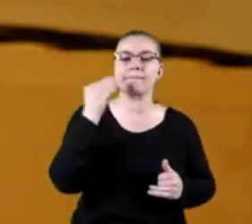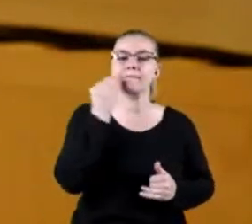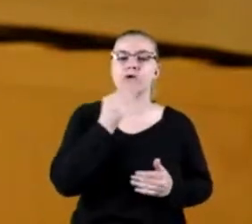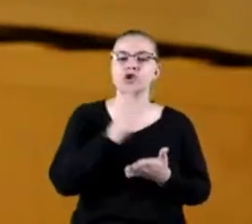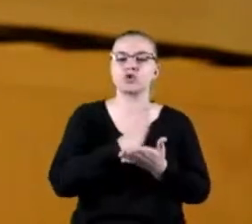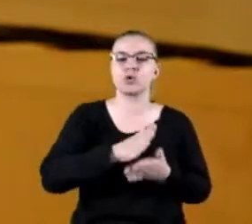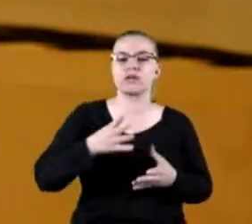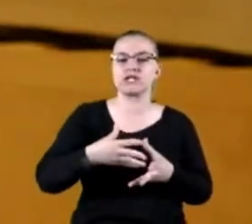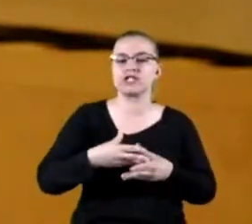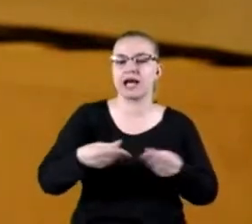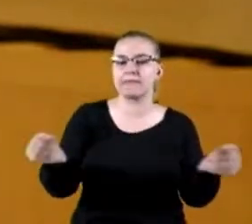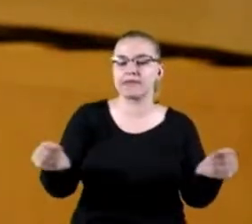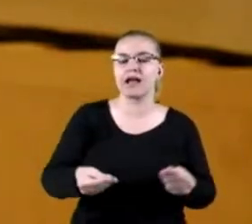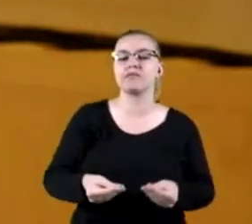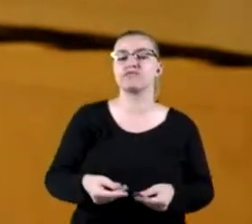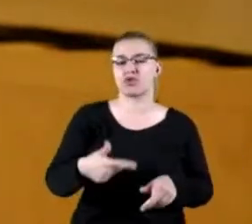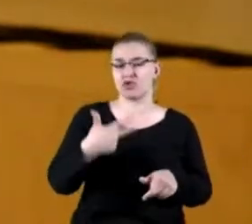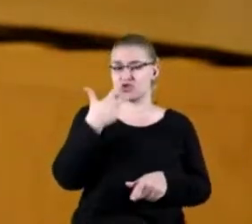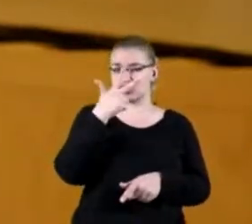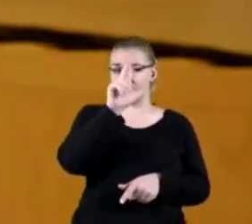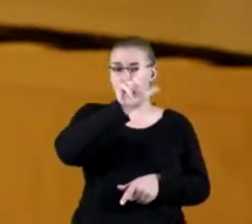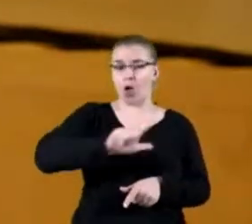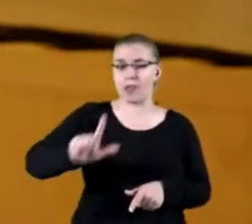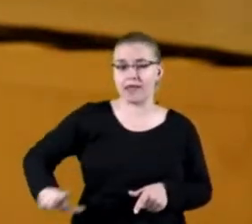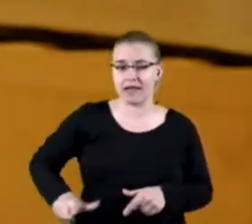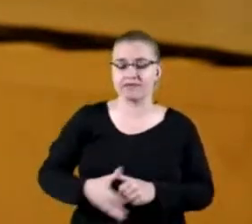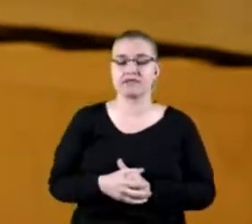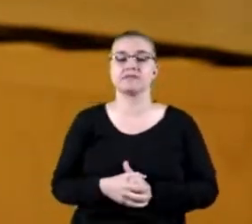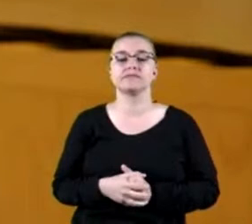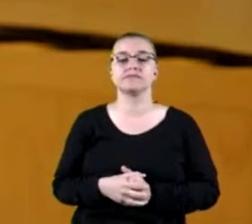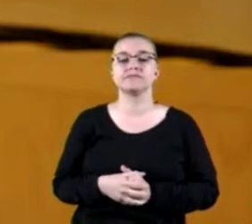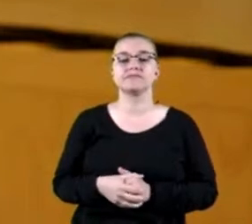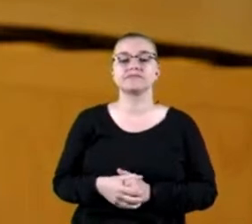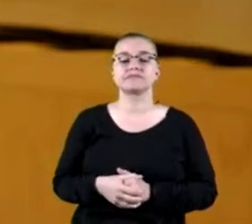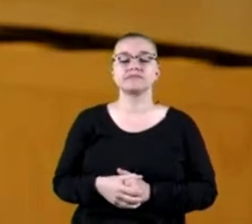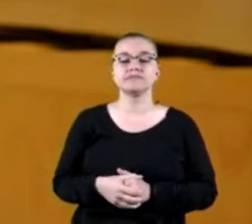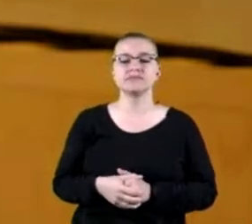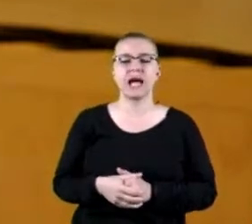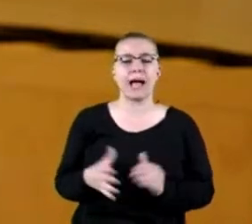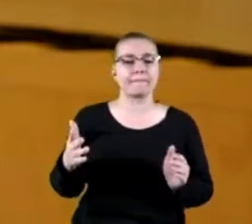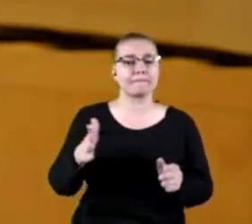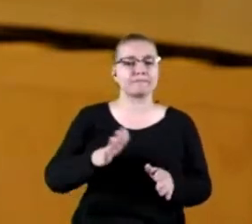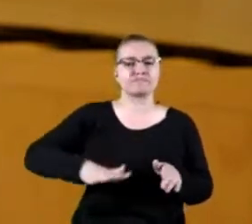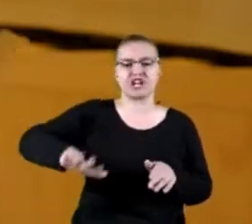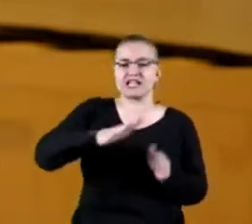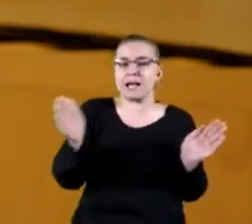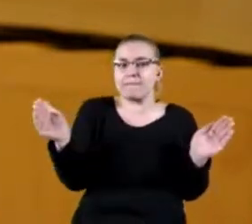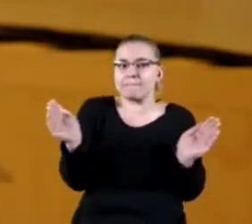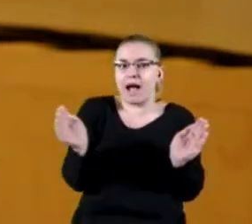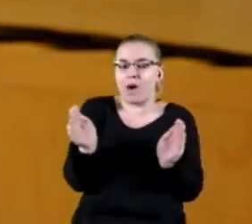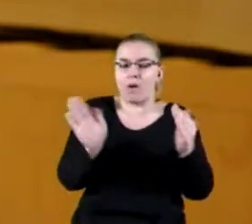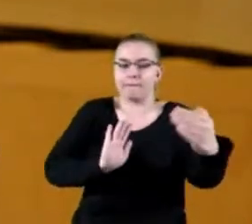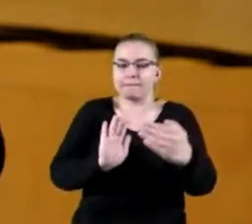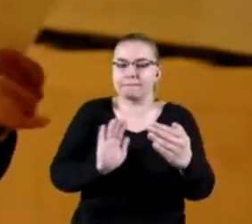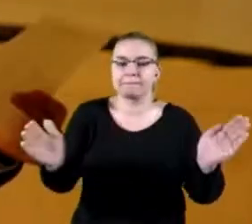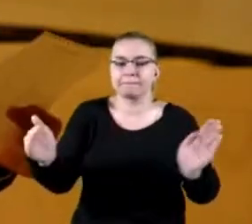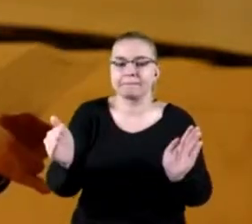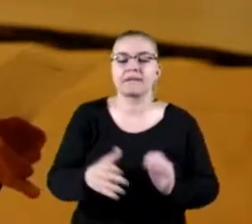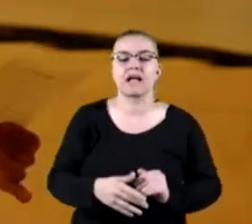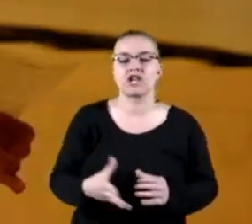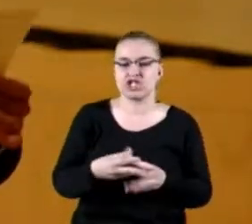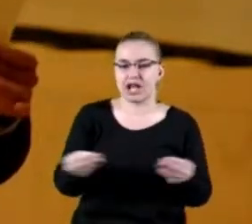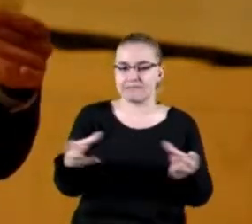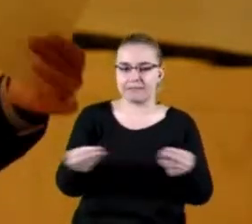3 continents in a quite little space regarding the globe. And we